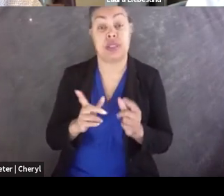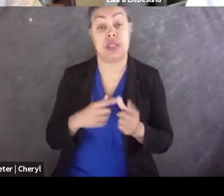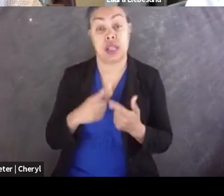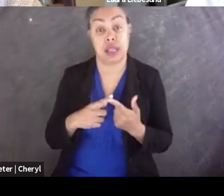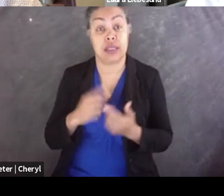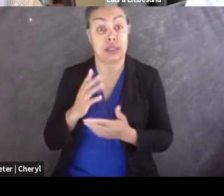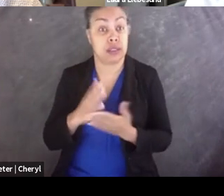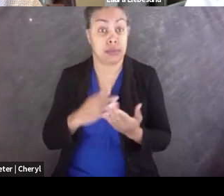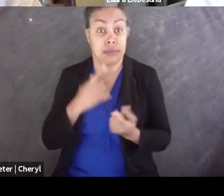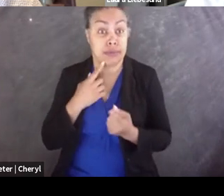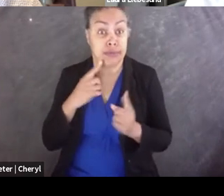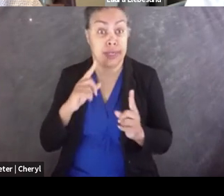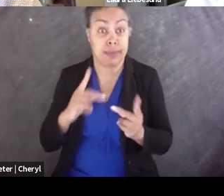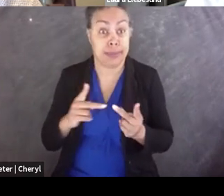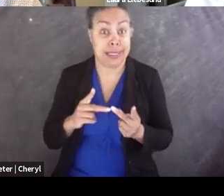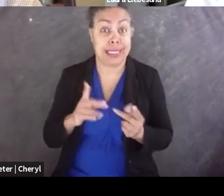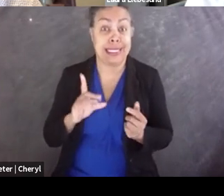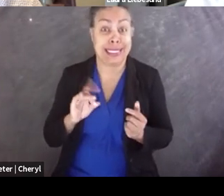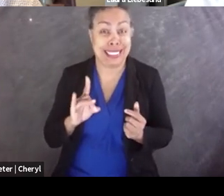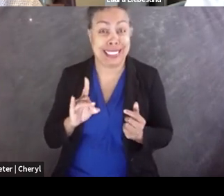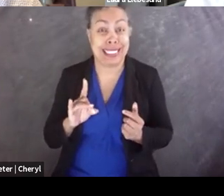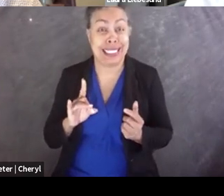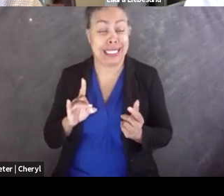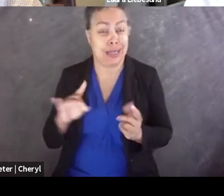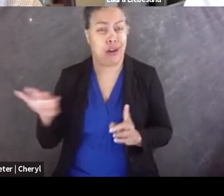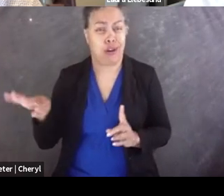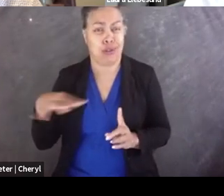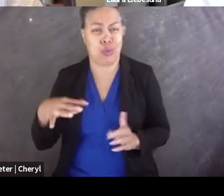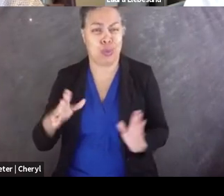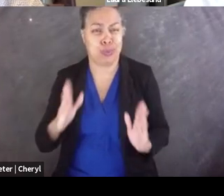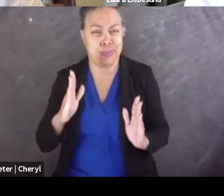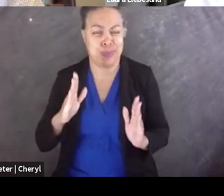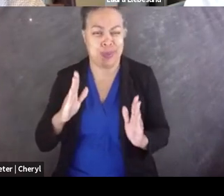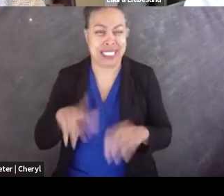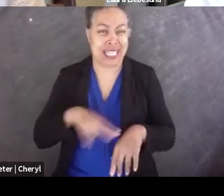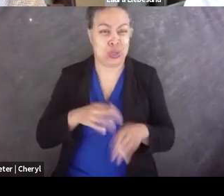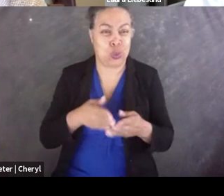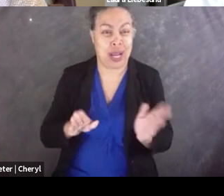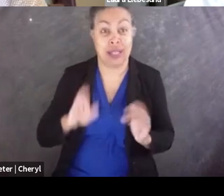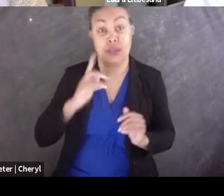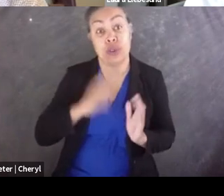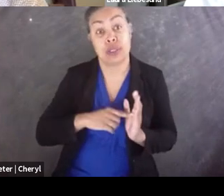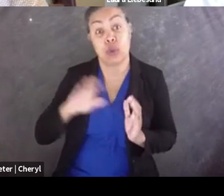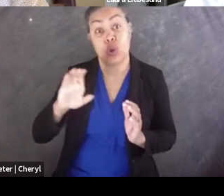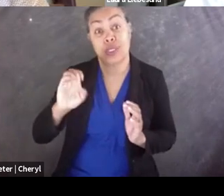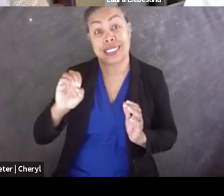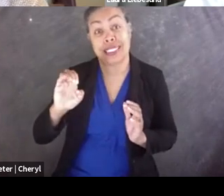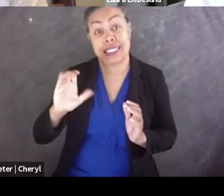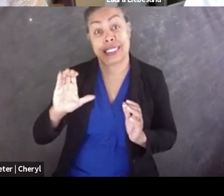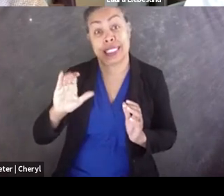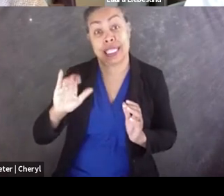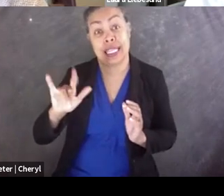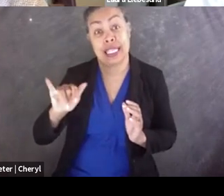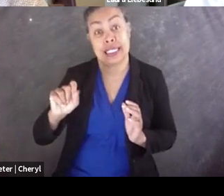rather notable ones that did again get national press. So Cecilia's is a great example of that. So